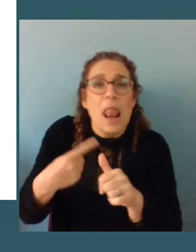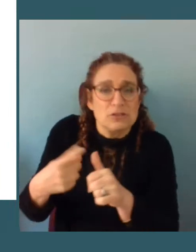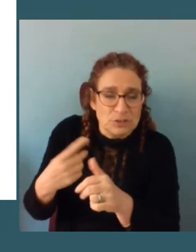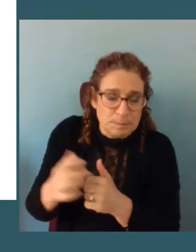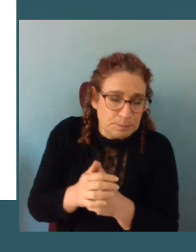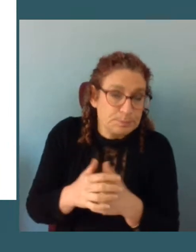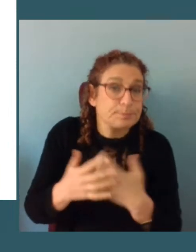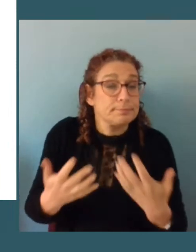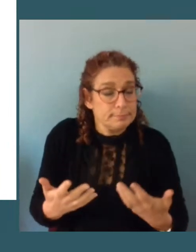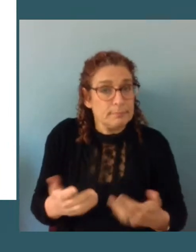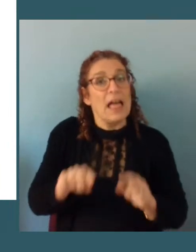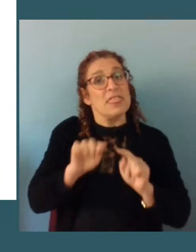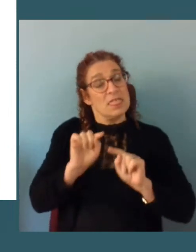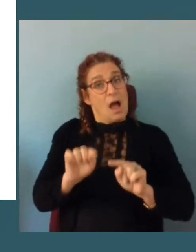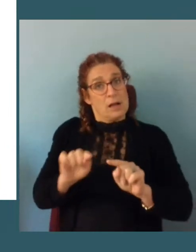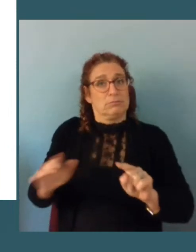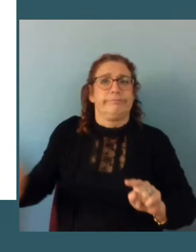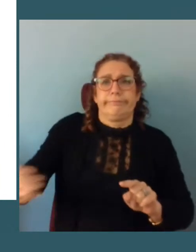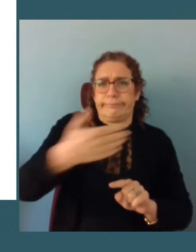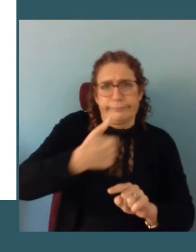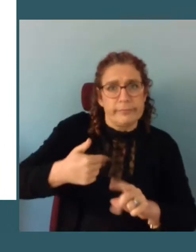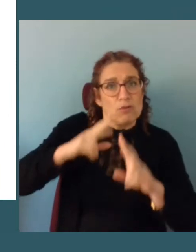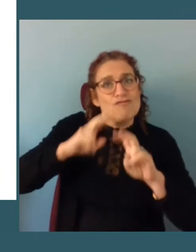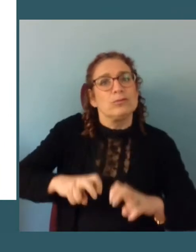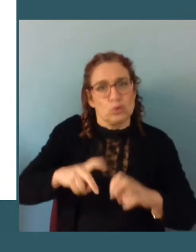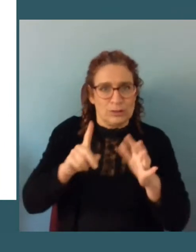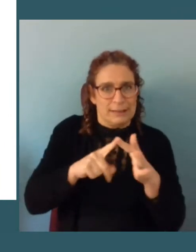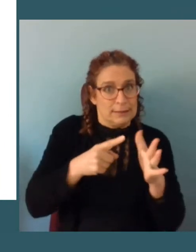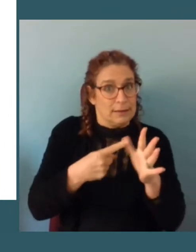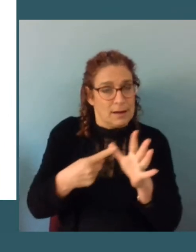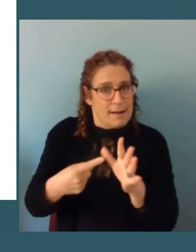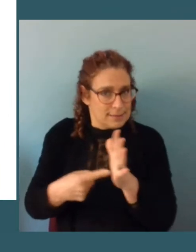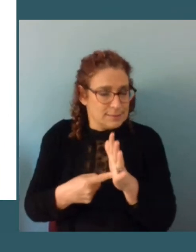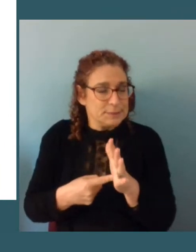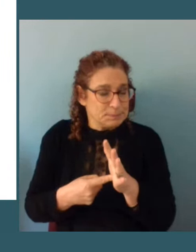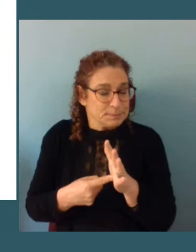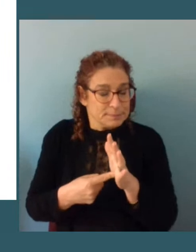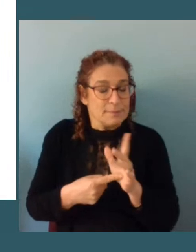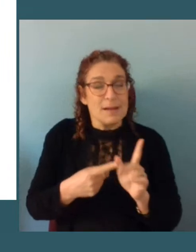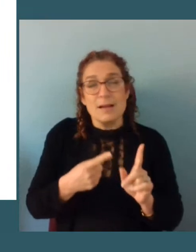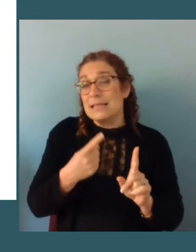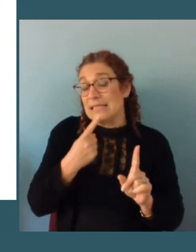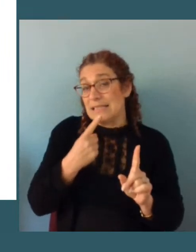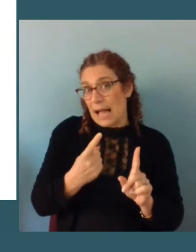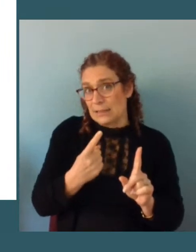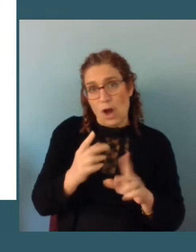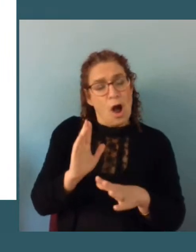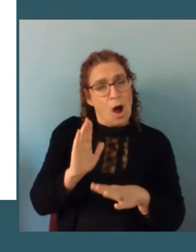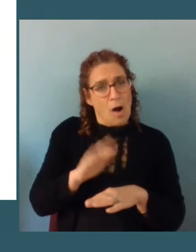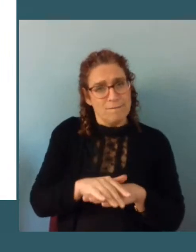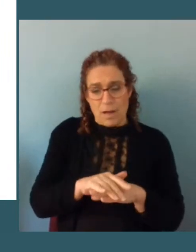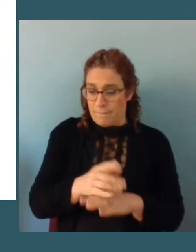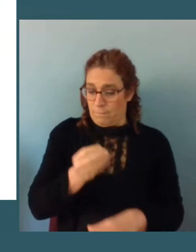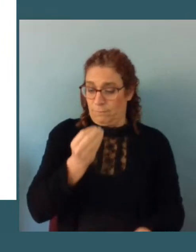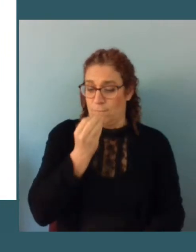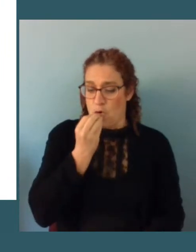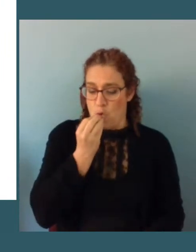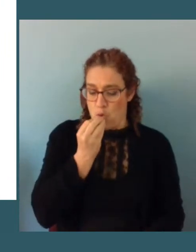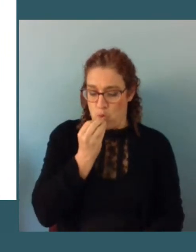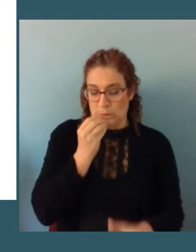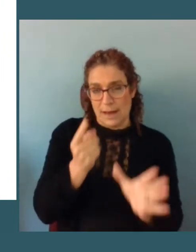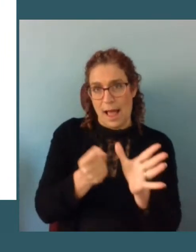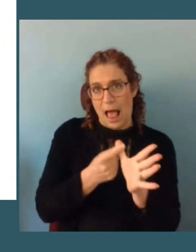was that the food allergy incidence was increased